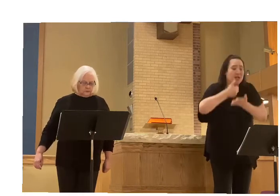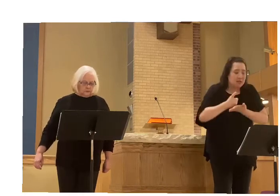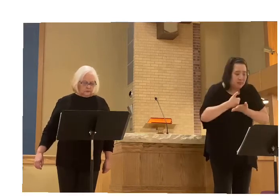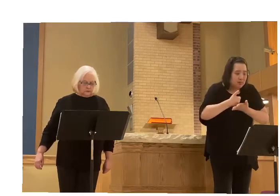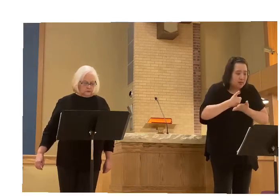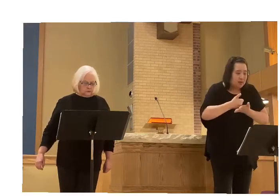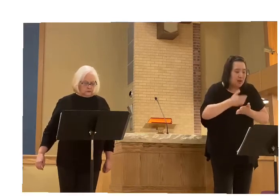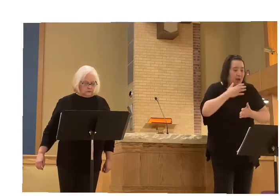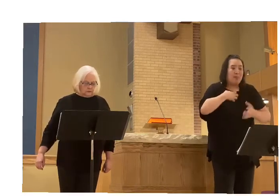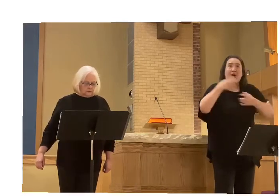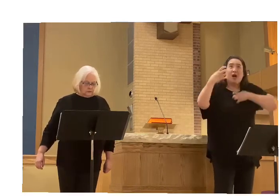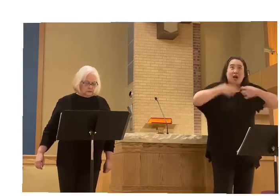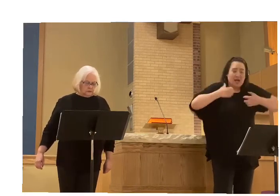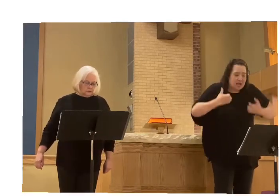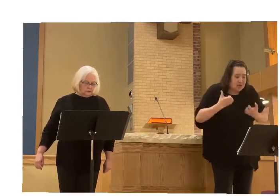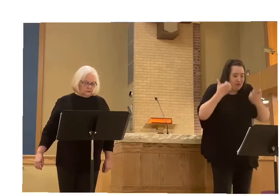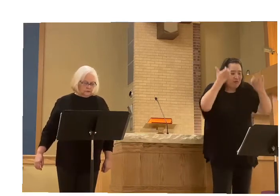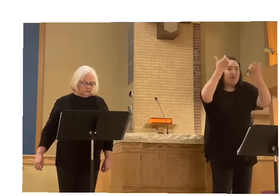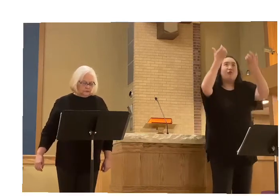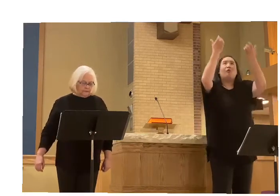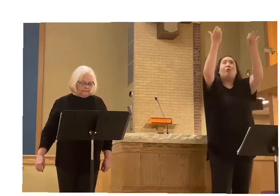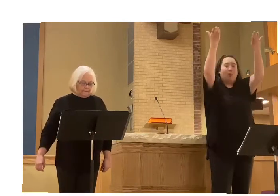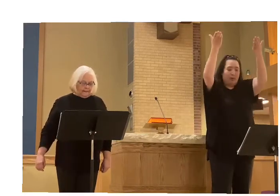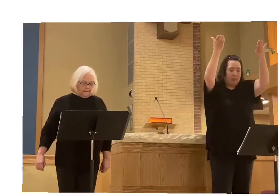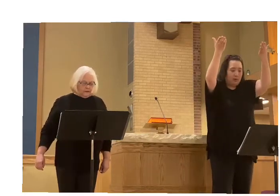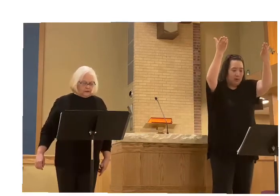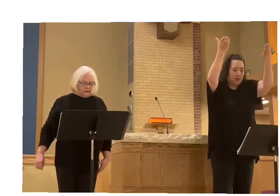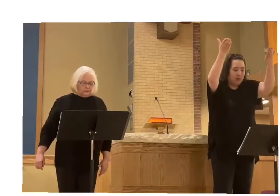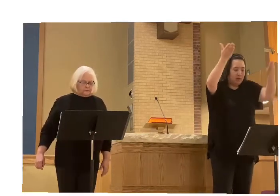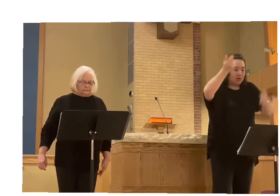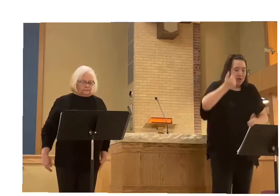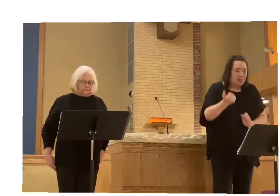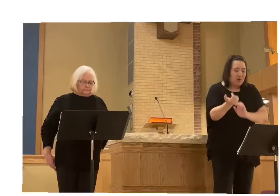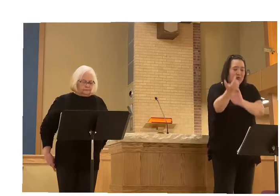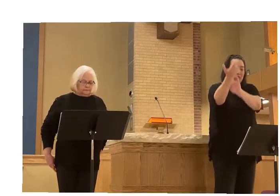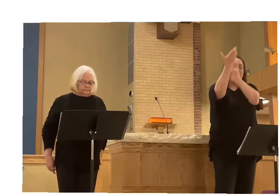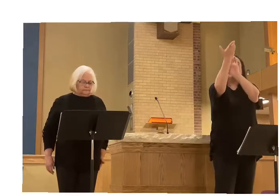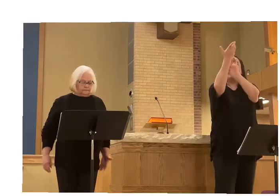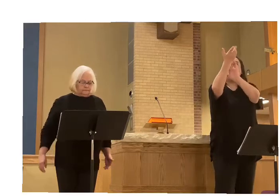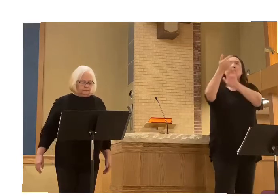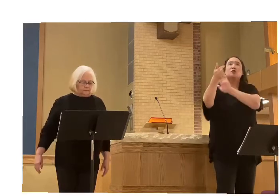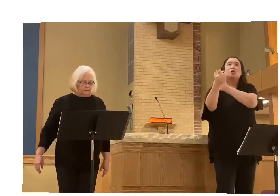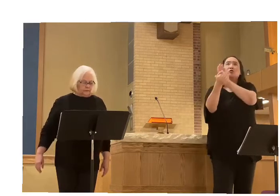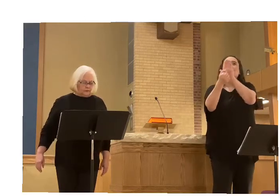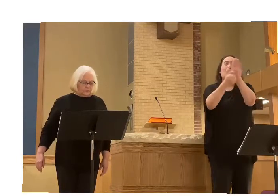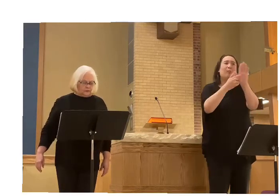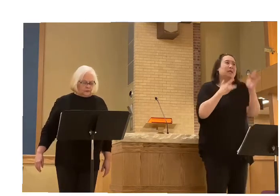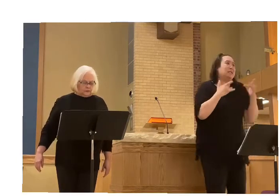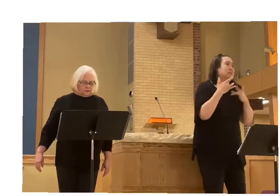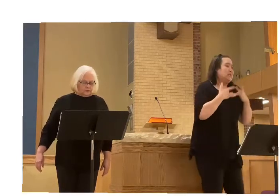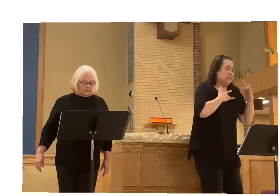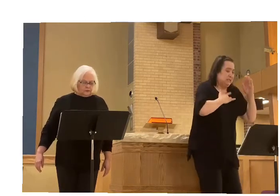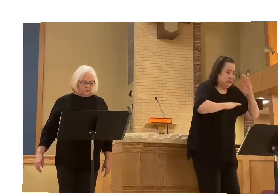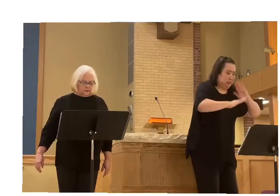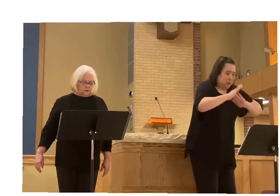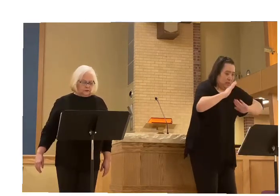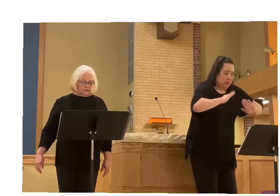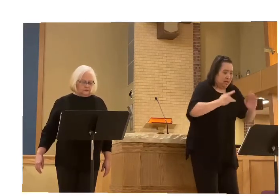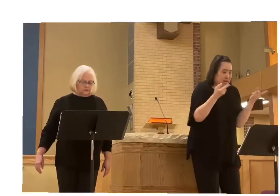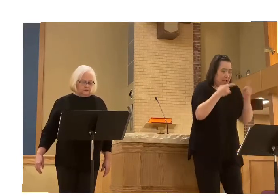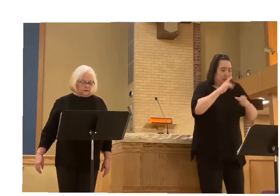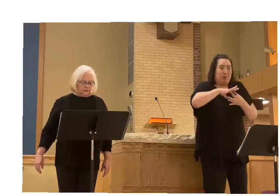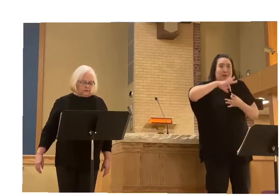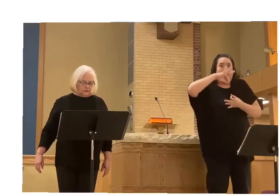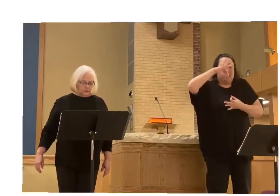My complaint I pour out before him. Before him I lay bare my distress. When my spirit